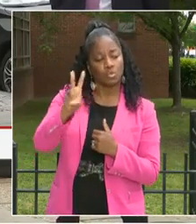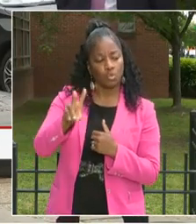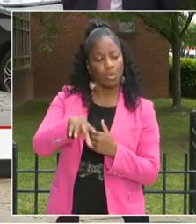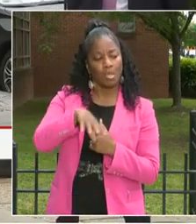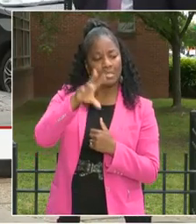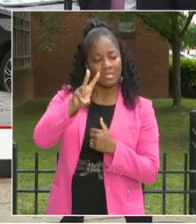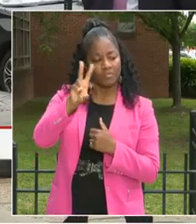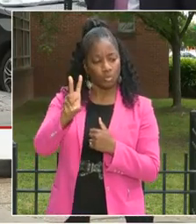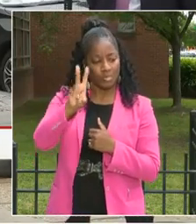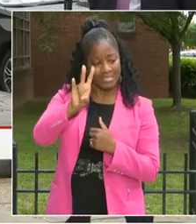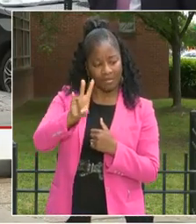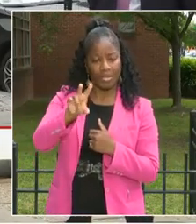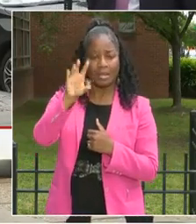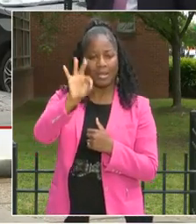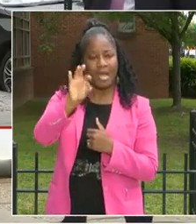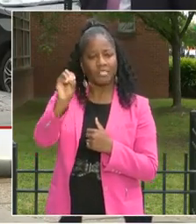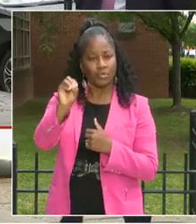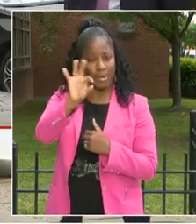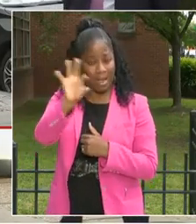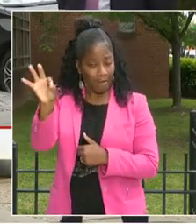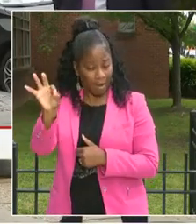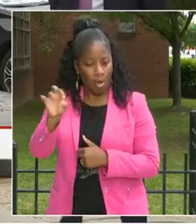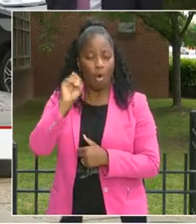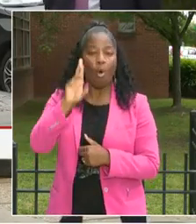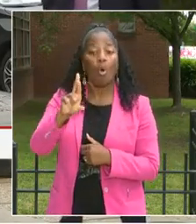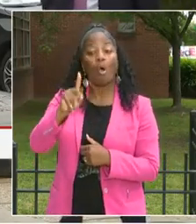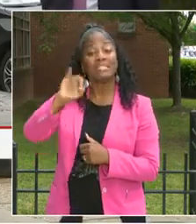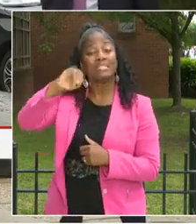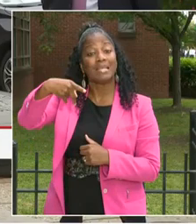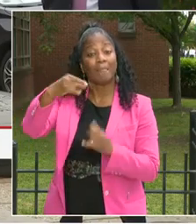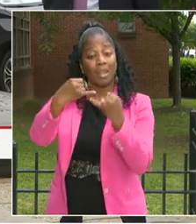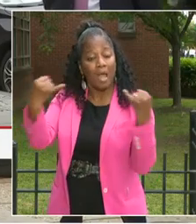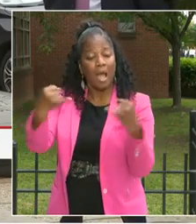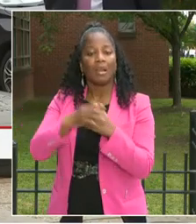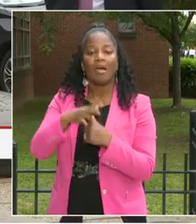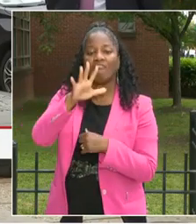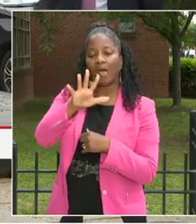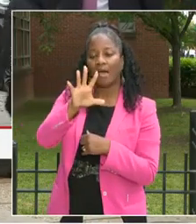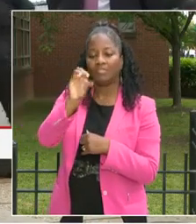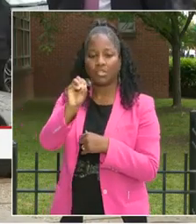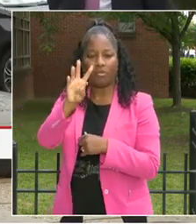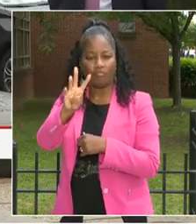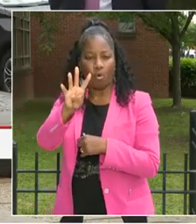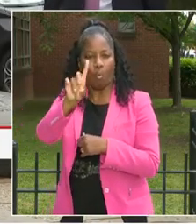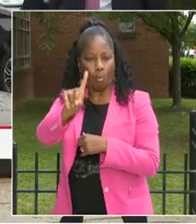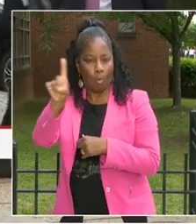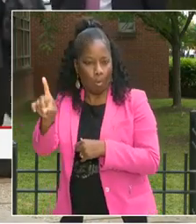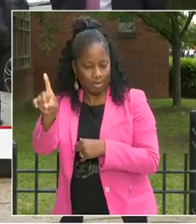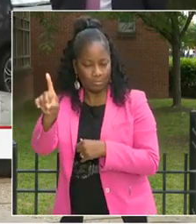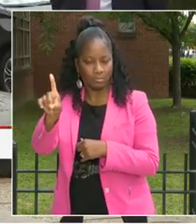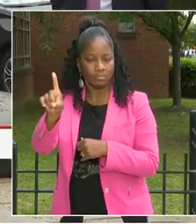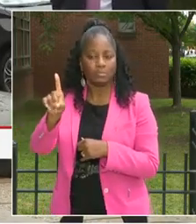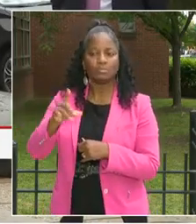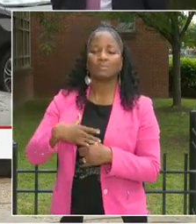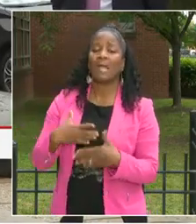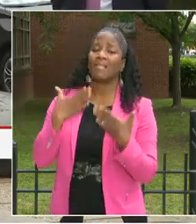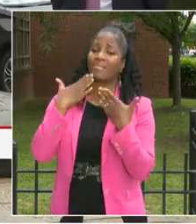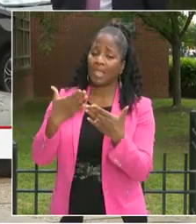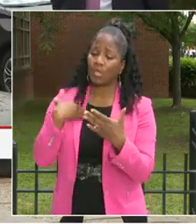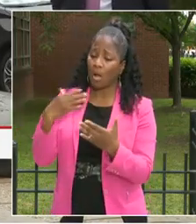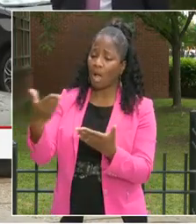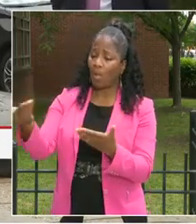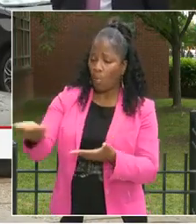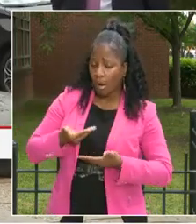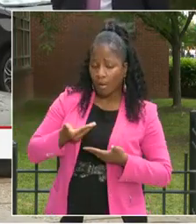202-727-9099 or text our anonymous tip line at 50411. Thank you, and I would like to welcome the Special Agent